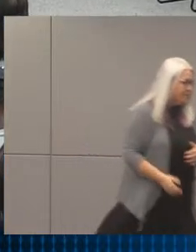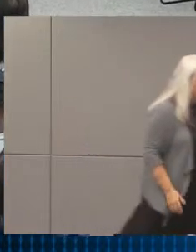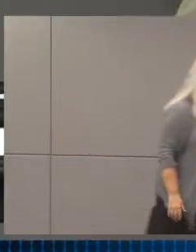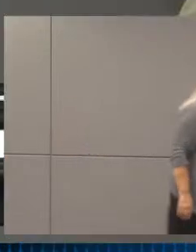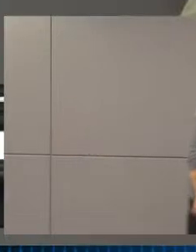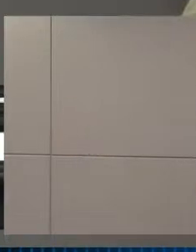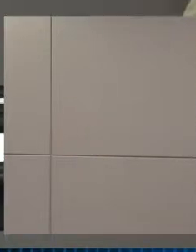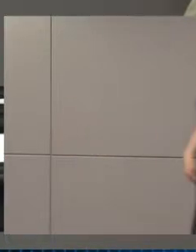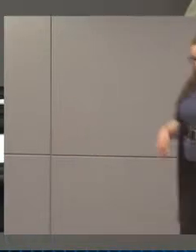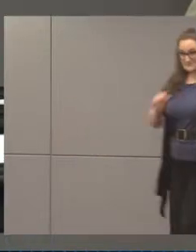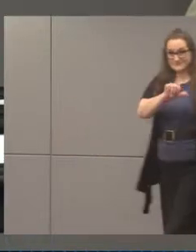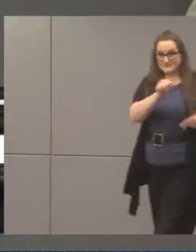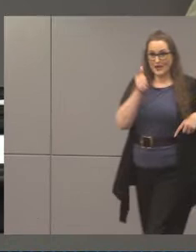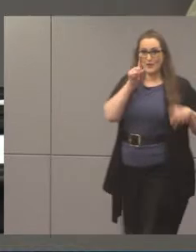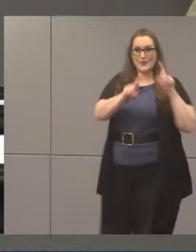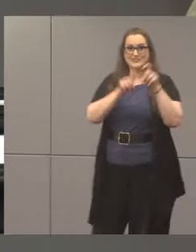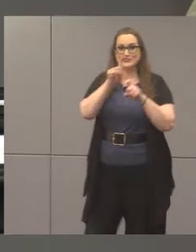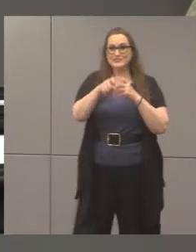Any other questions?